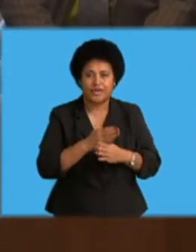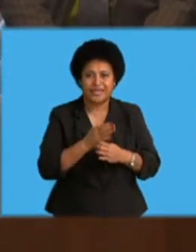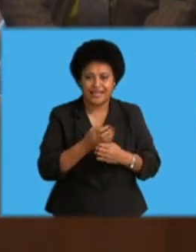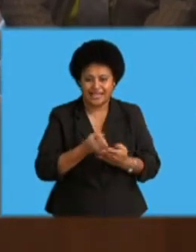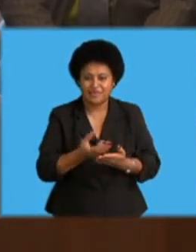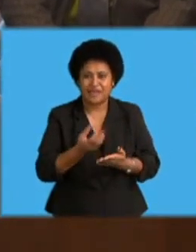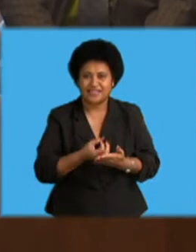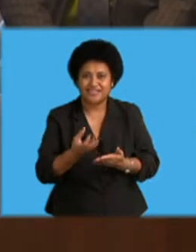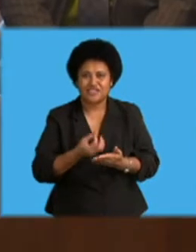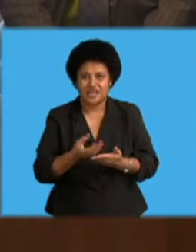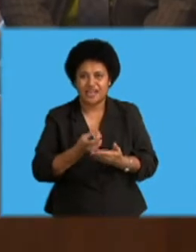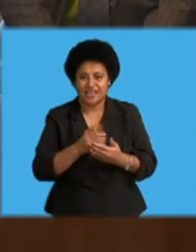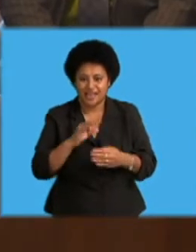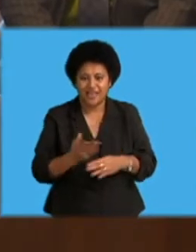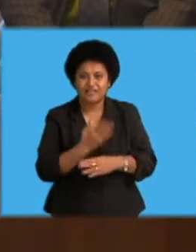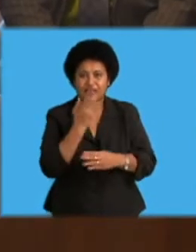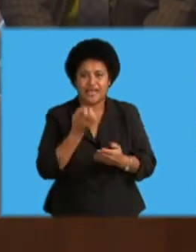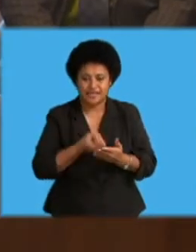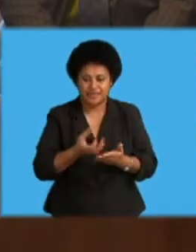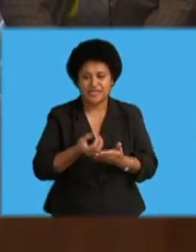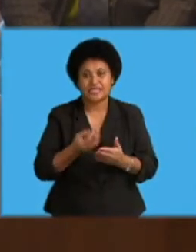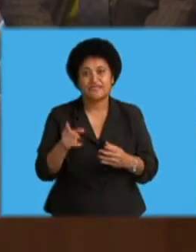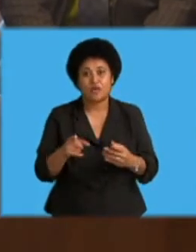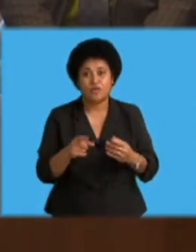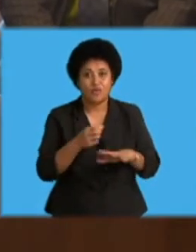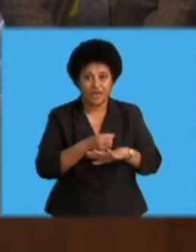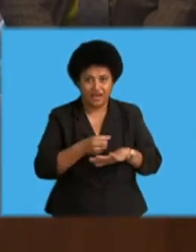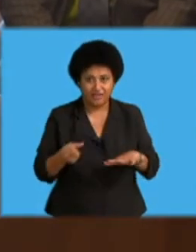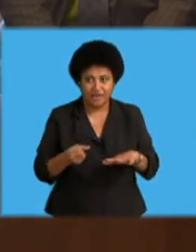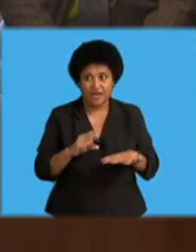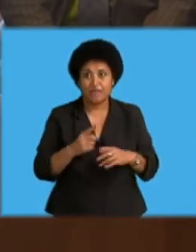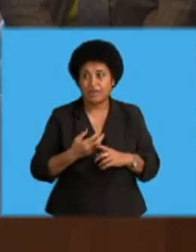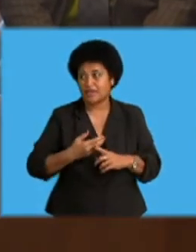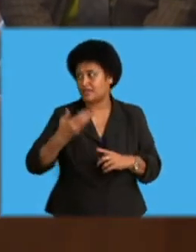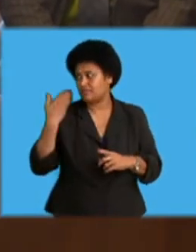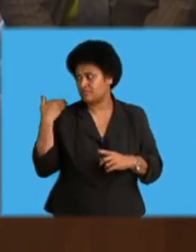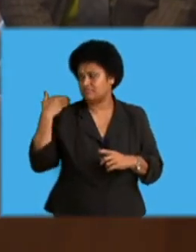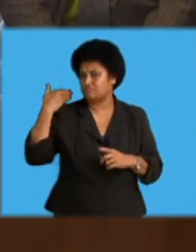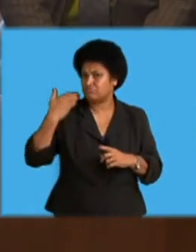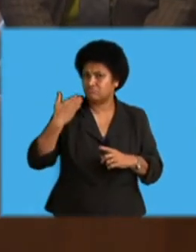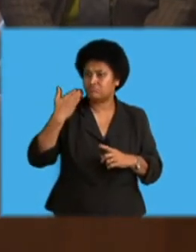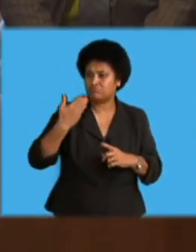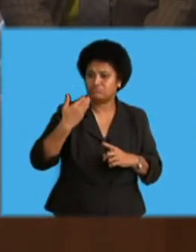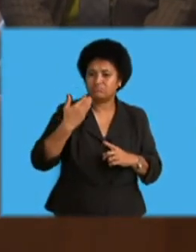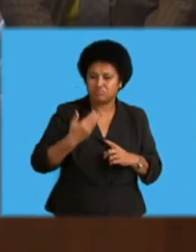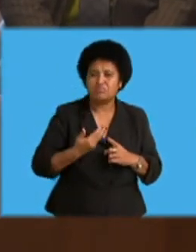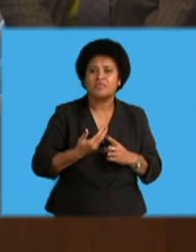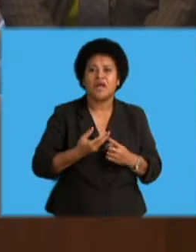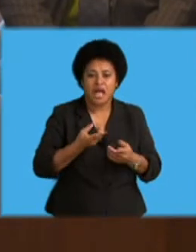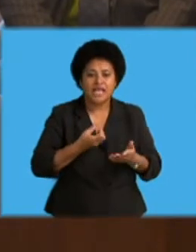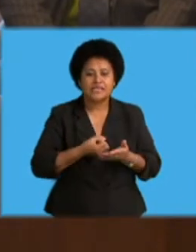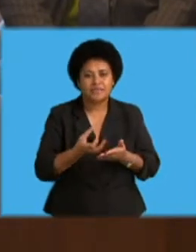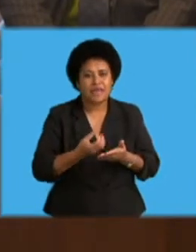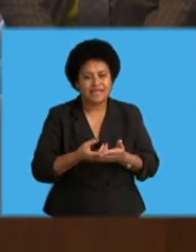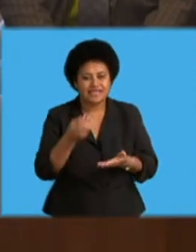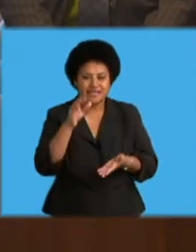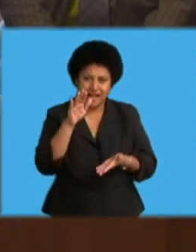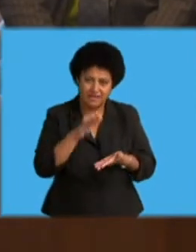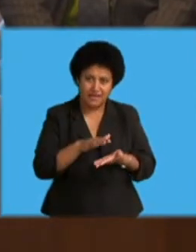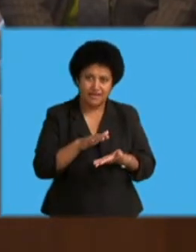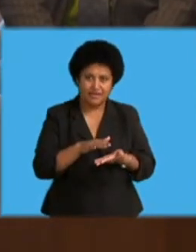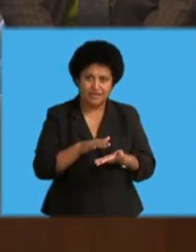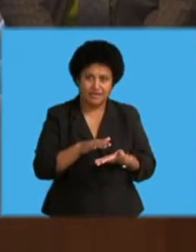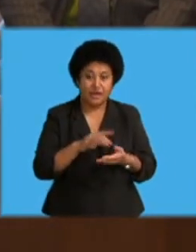basis, government debt has increased over the past few years, but as a percentage of the GDP, or gross domestic product, and this is where we need to focus